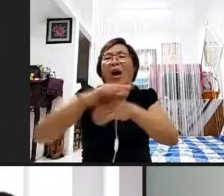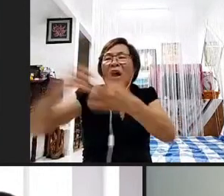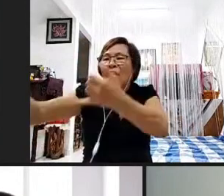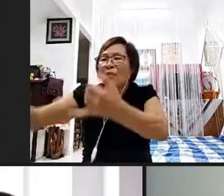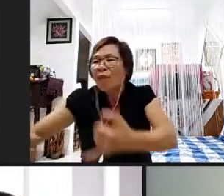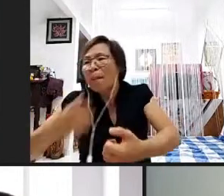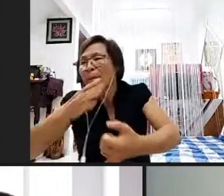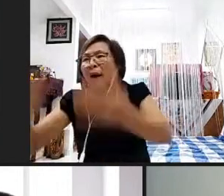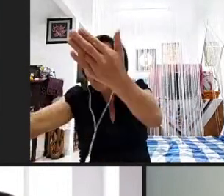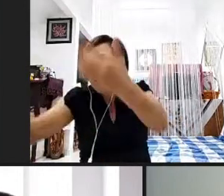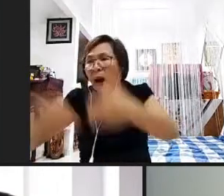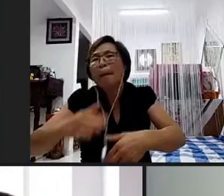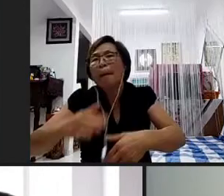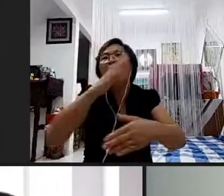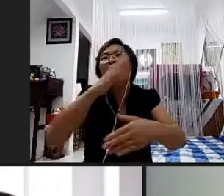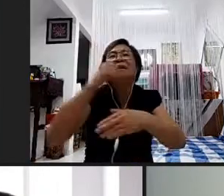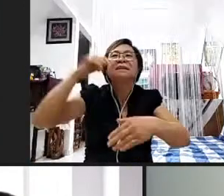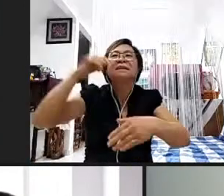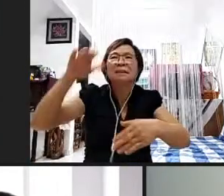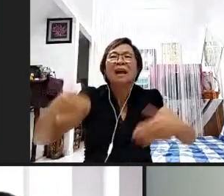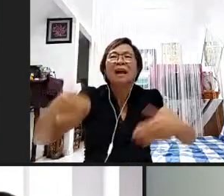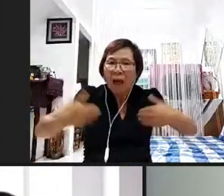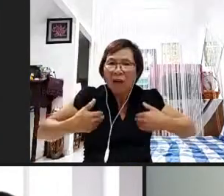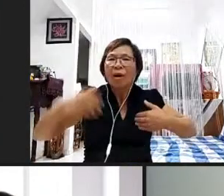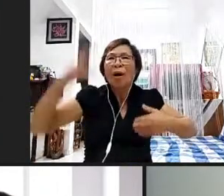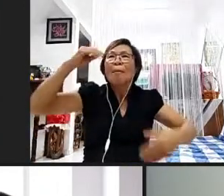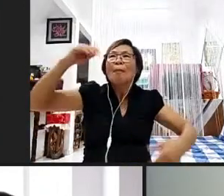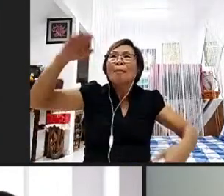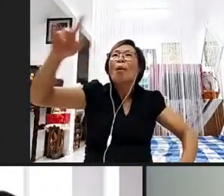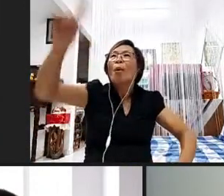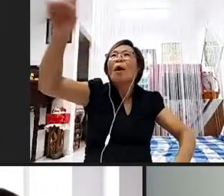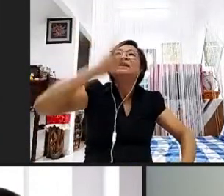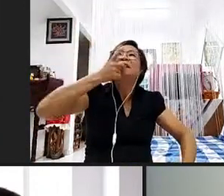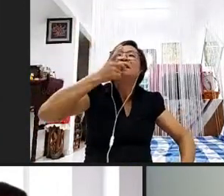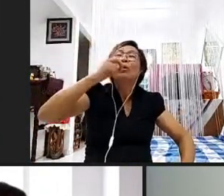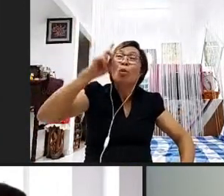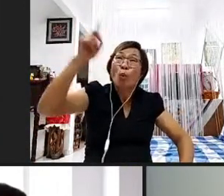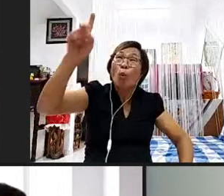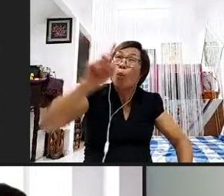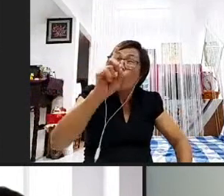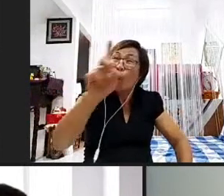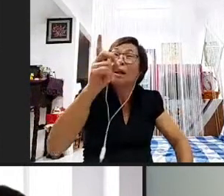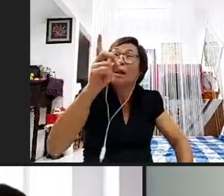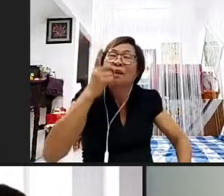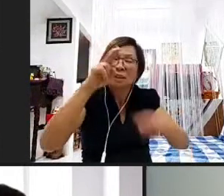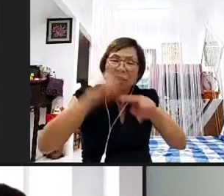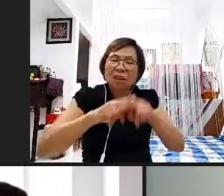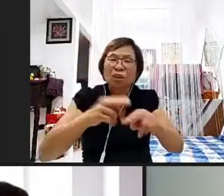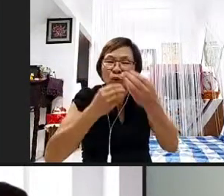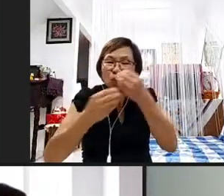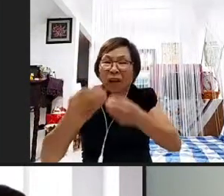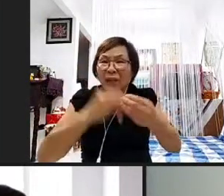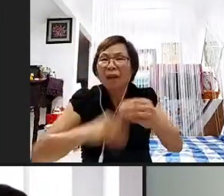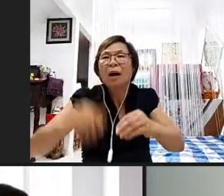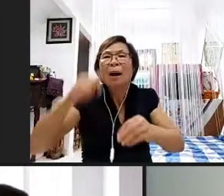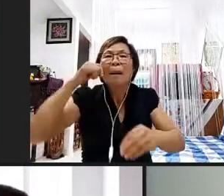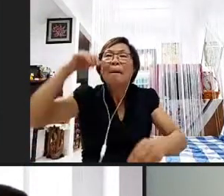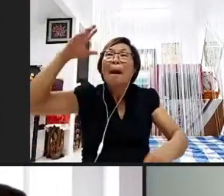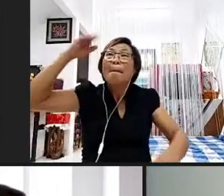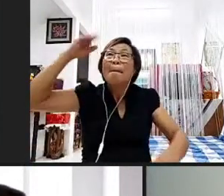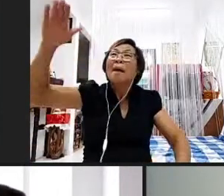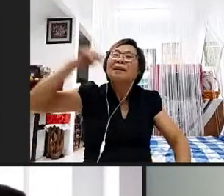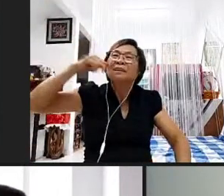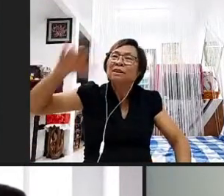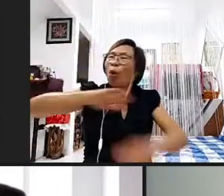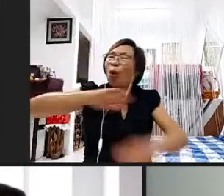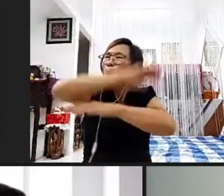The mom and the sister infected. The brother, only one dinner, they sit together and eat. The brothers, the sister-in-law, the whole